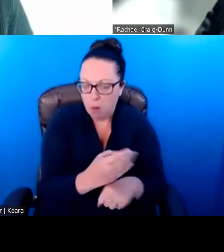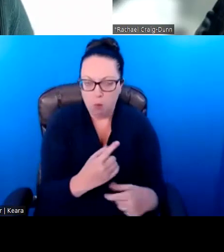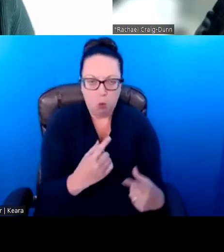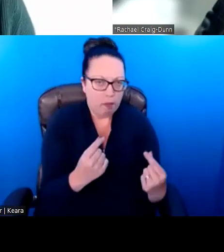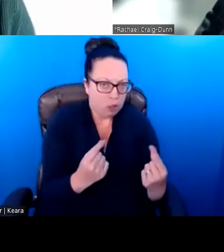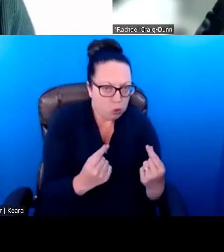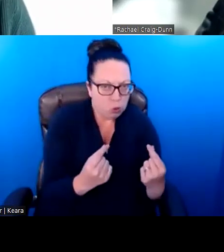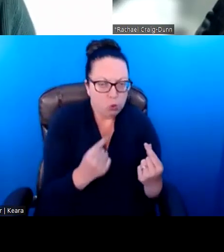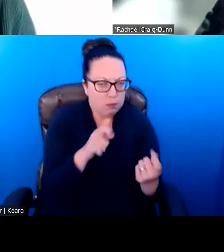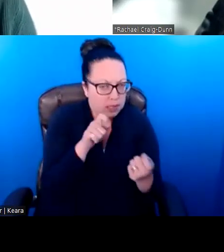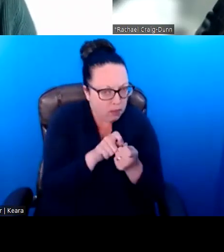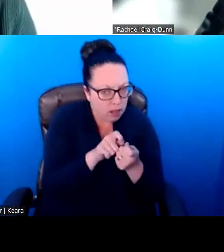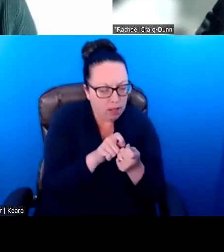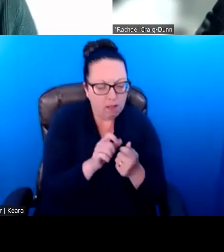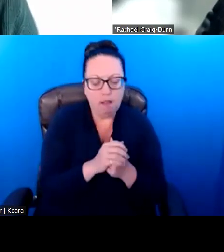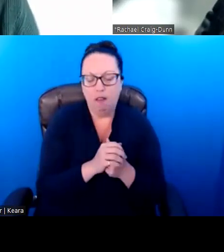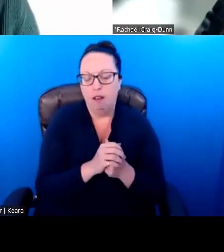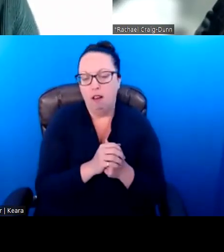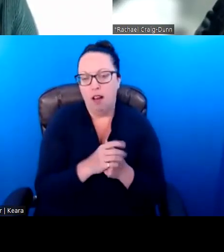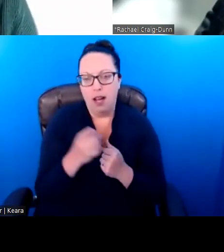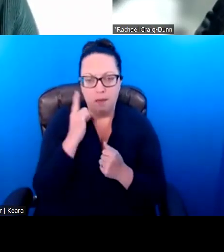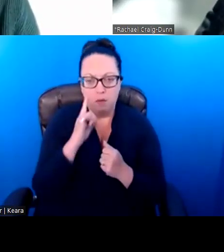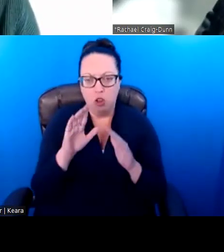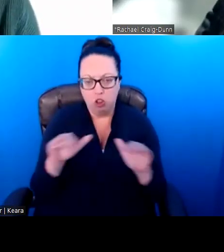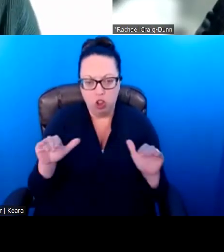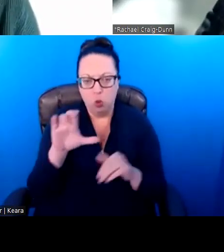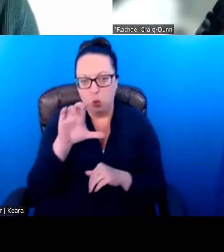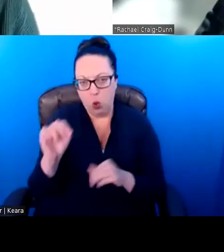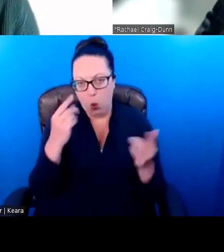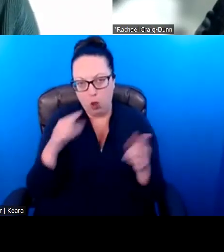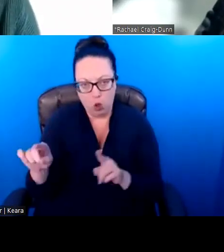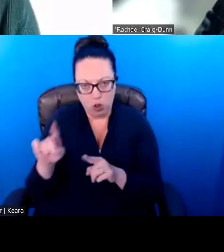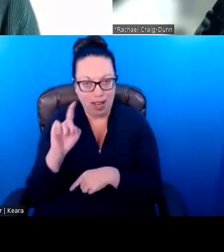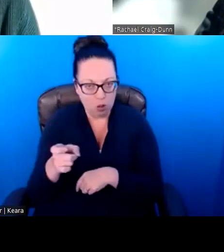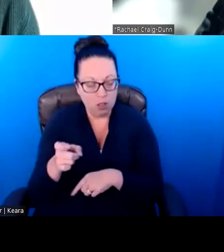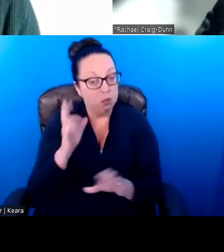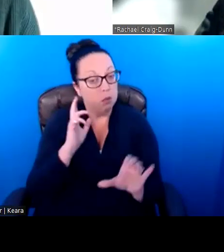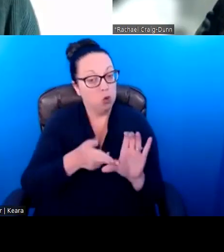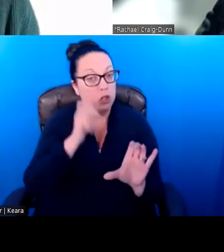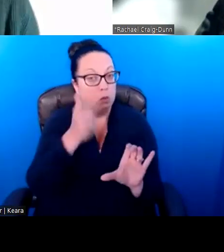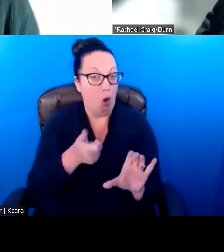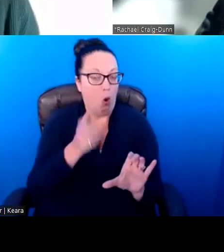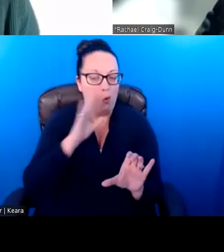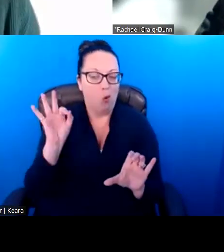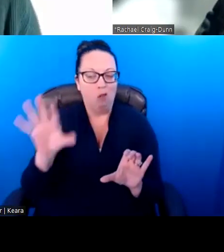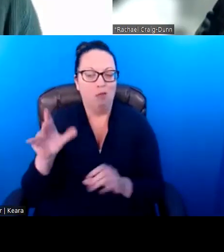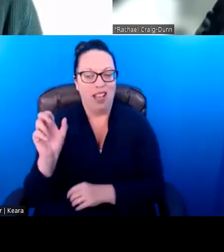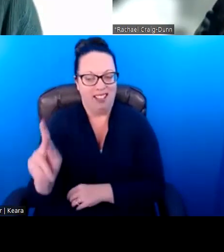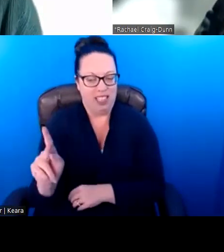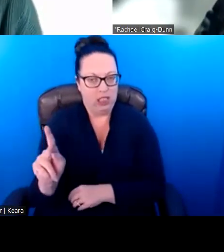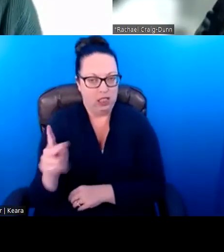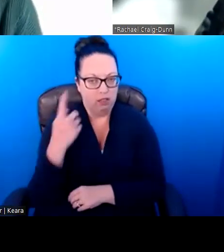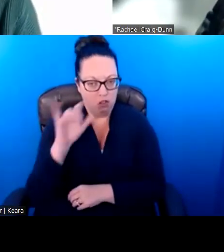for family members with children with co-occurring diagnoses, but join us tomorrow. Gina will put a link in the chat for that.